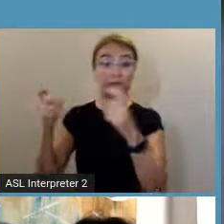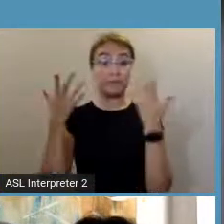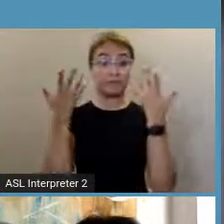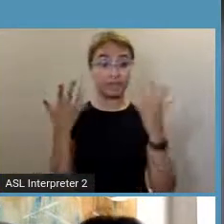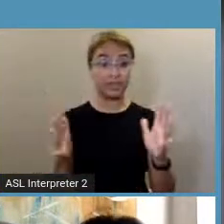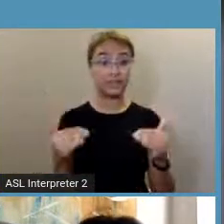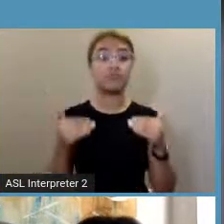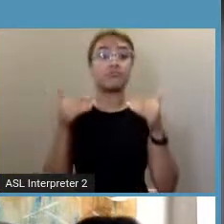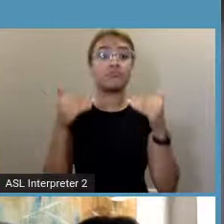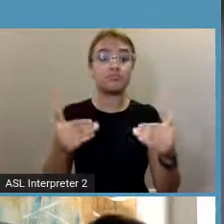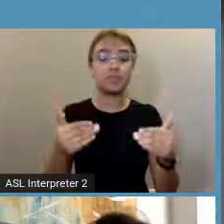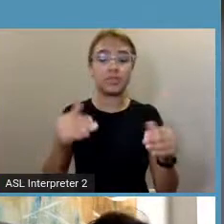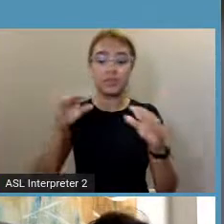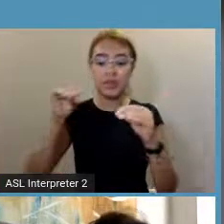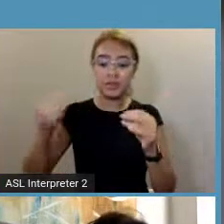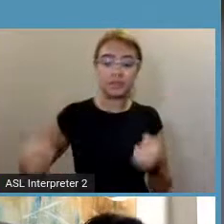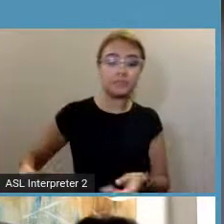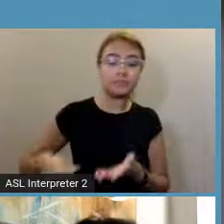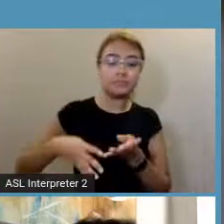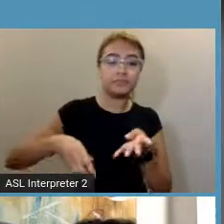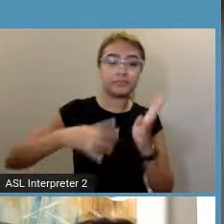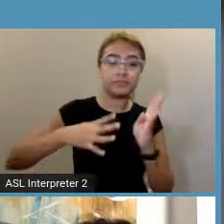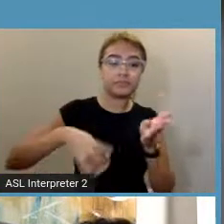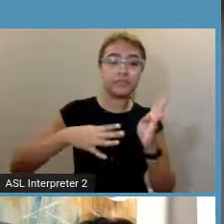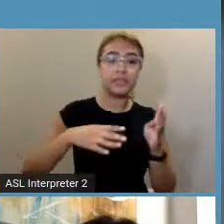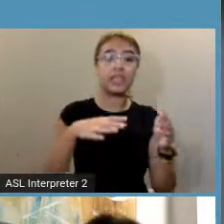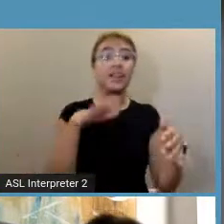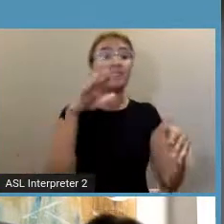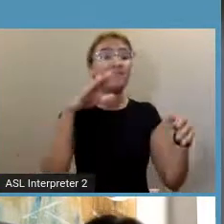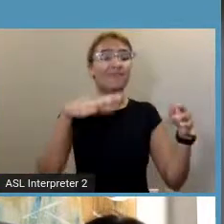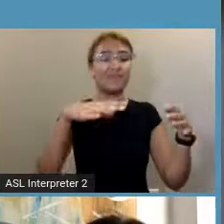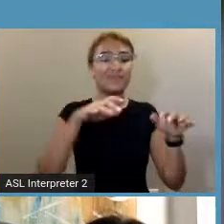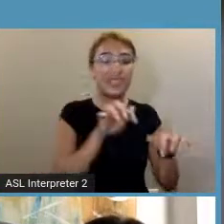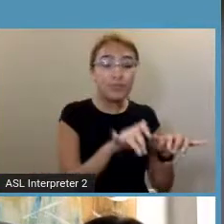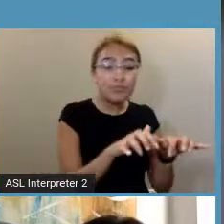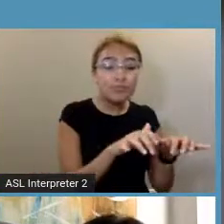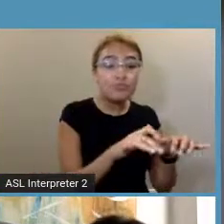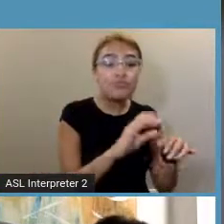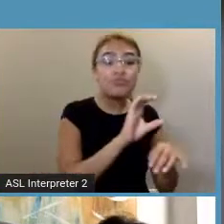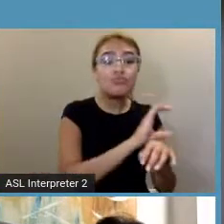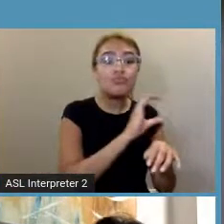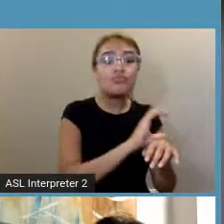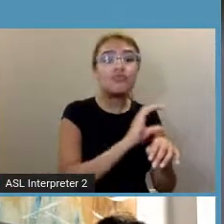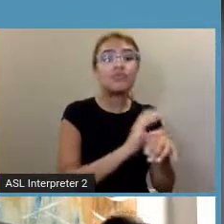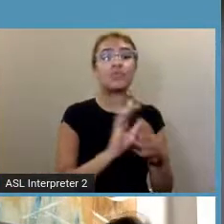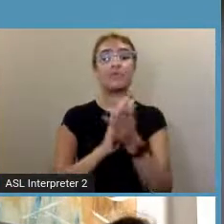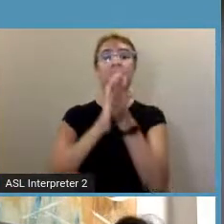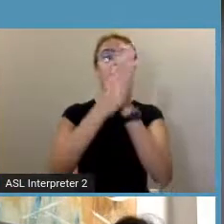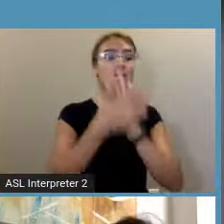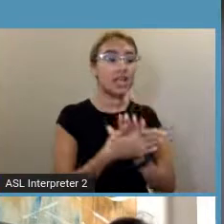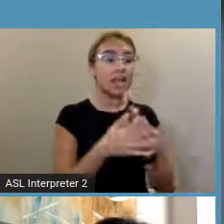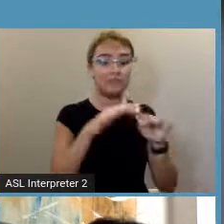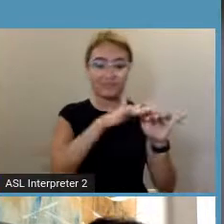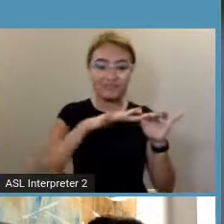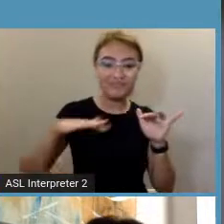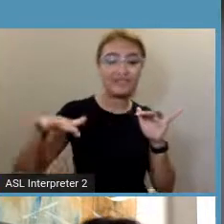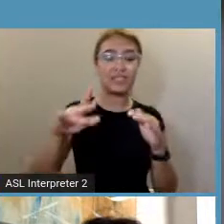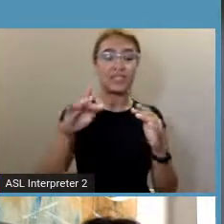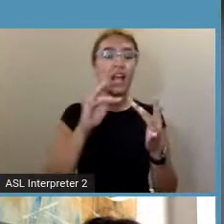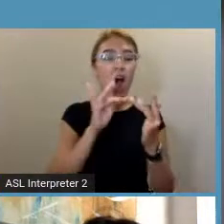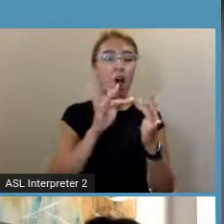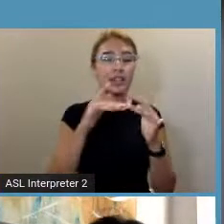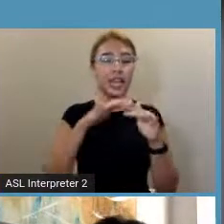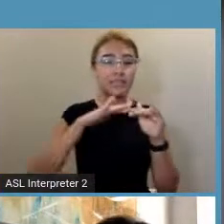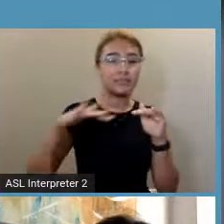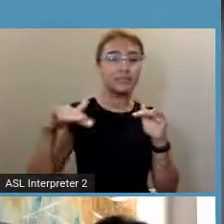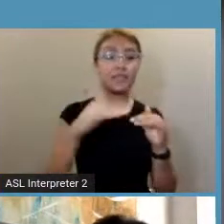will put it on a computer. There's software for this, and it will turn it into this navigable space. The problem, well, the good thing about